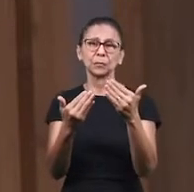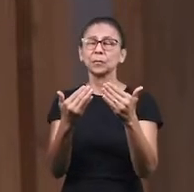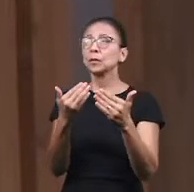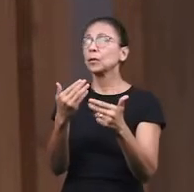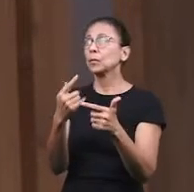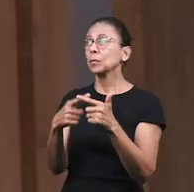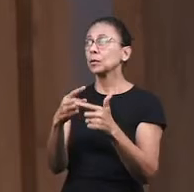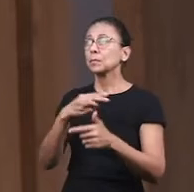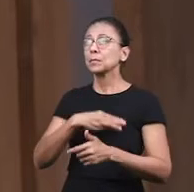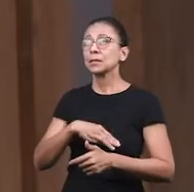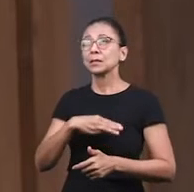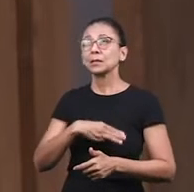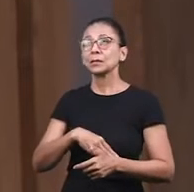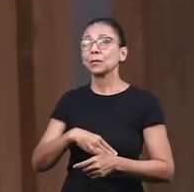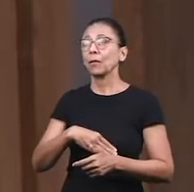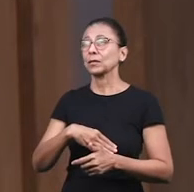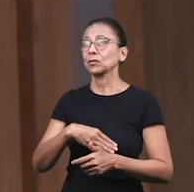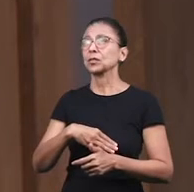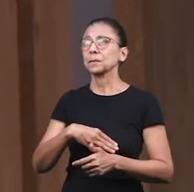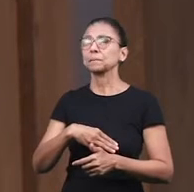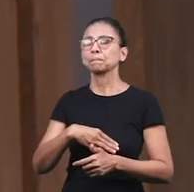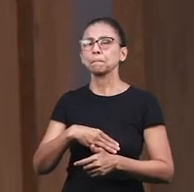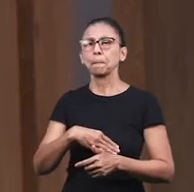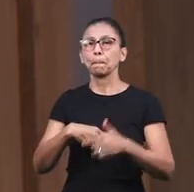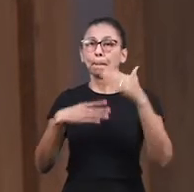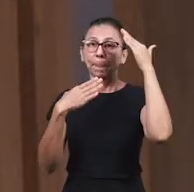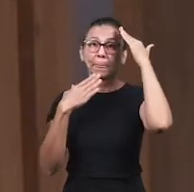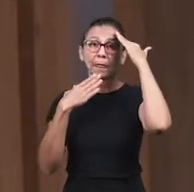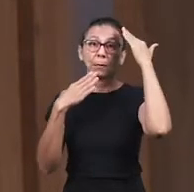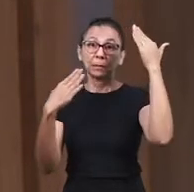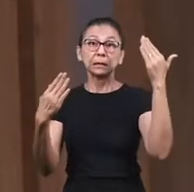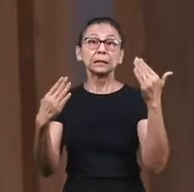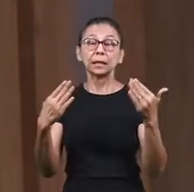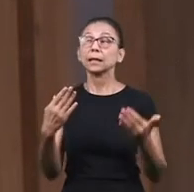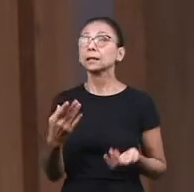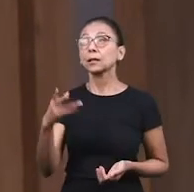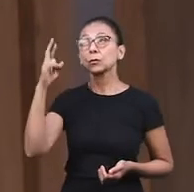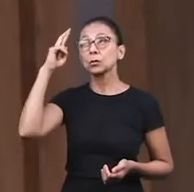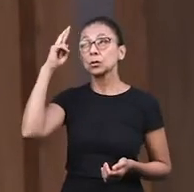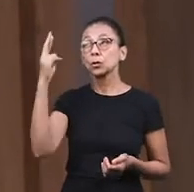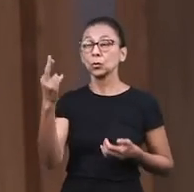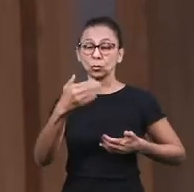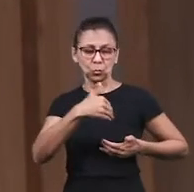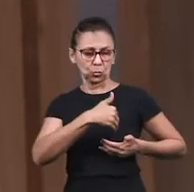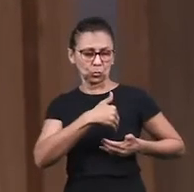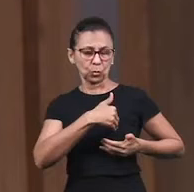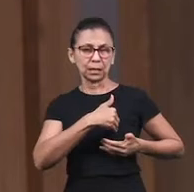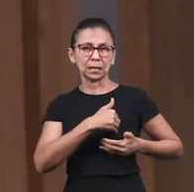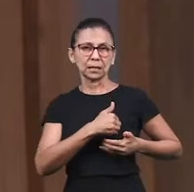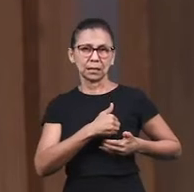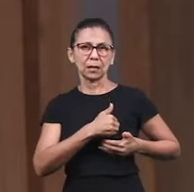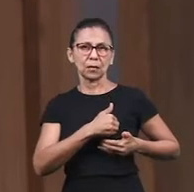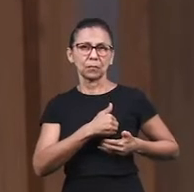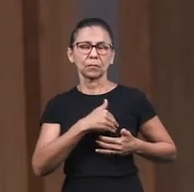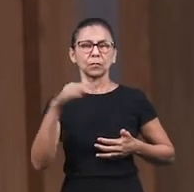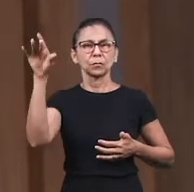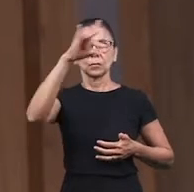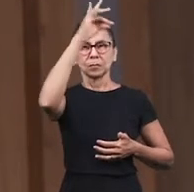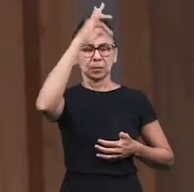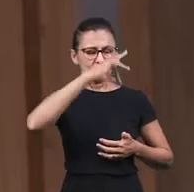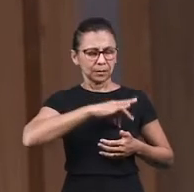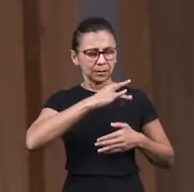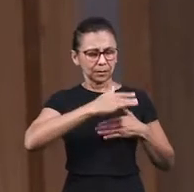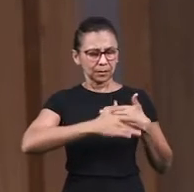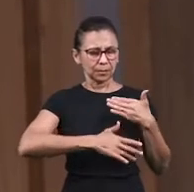because great is your mercy for us. Thank you for having filled our hearts with your